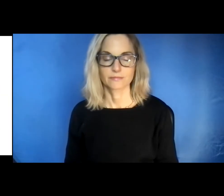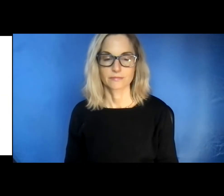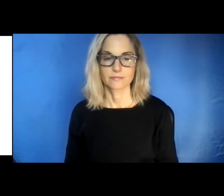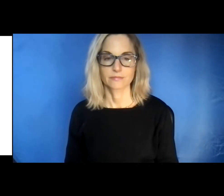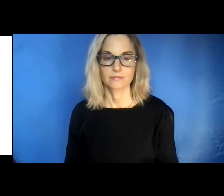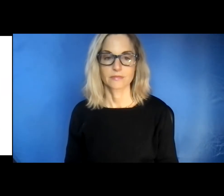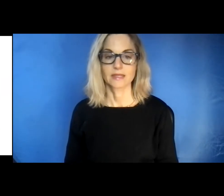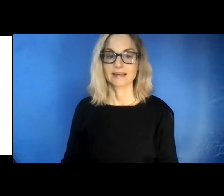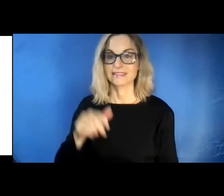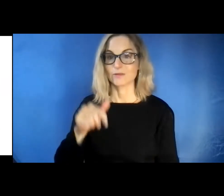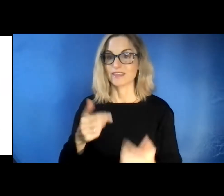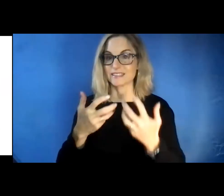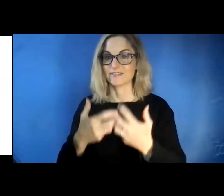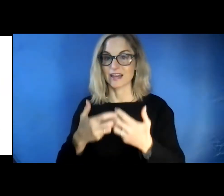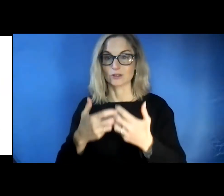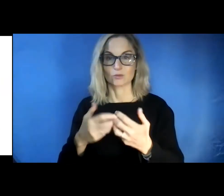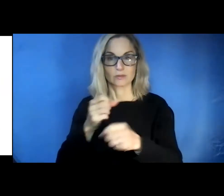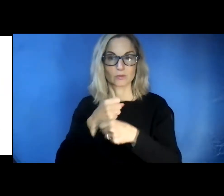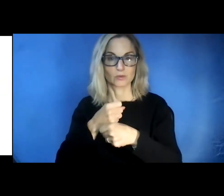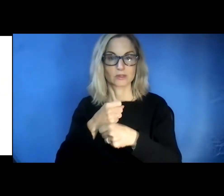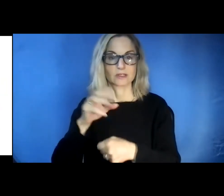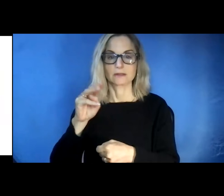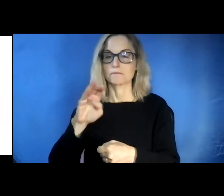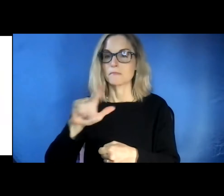This factory produces Model 3 electric motors and